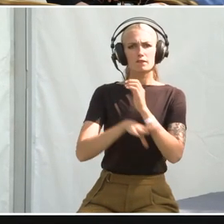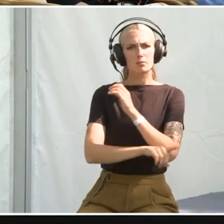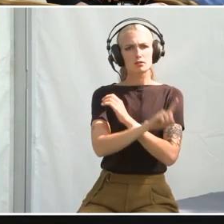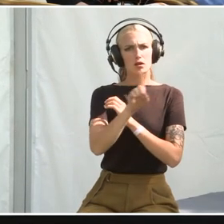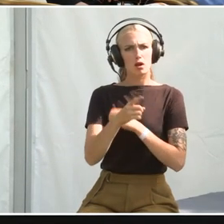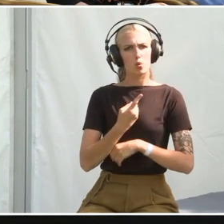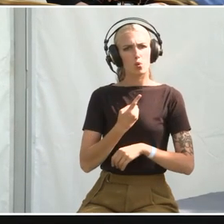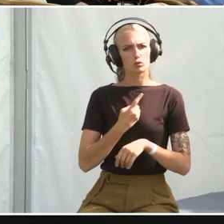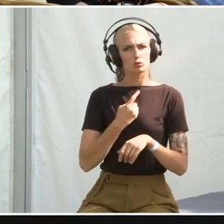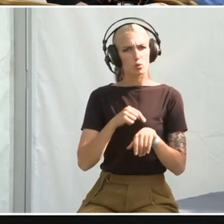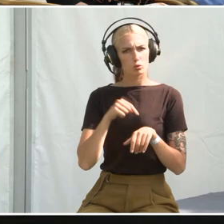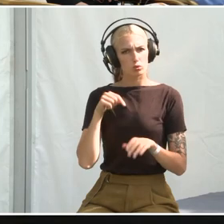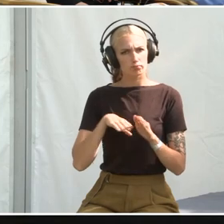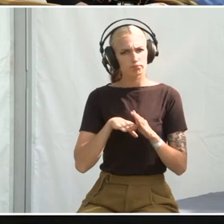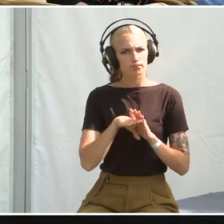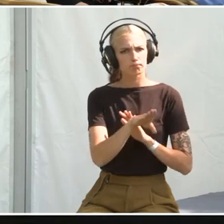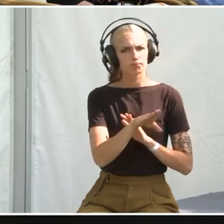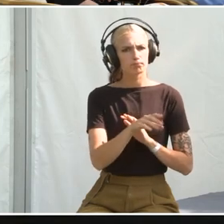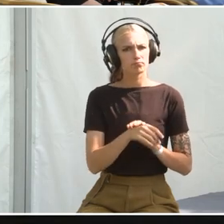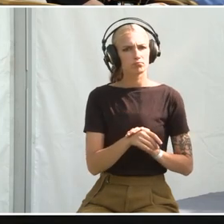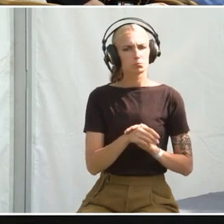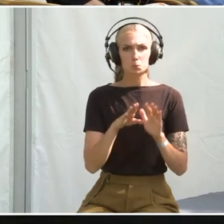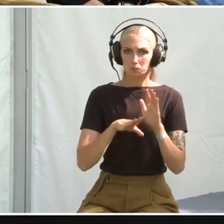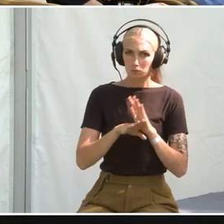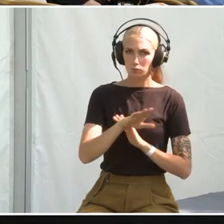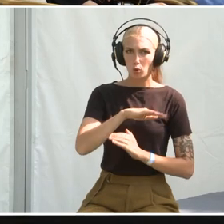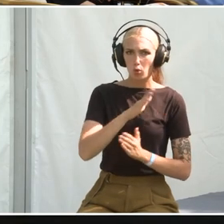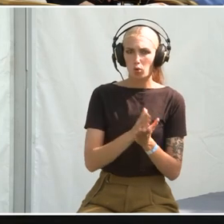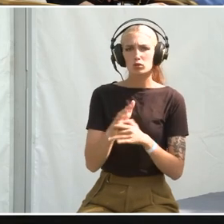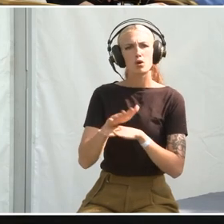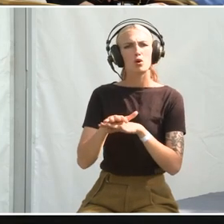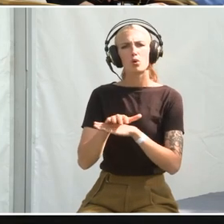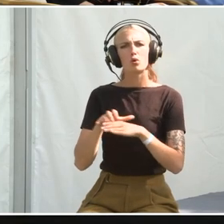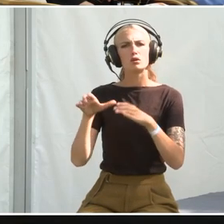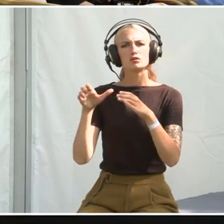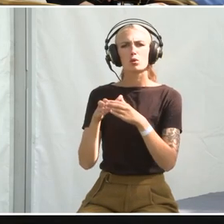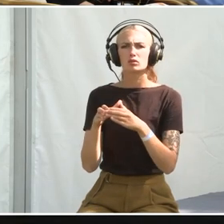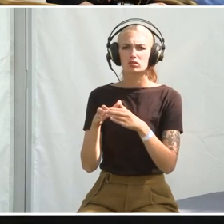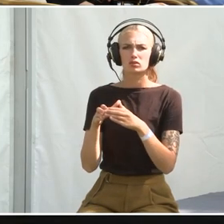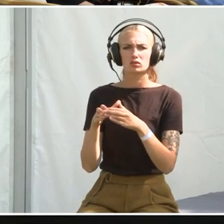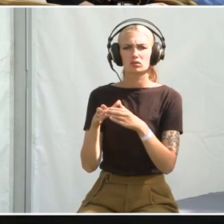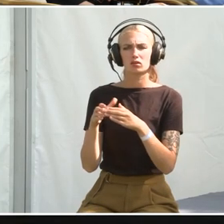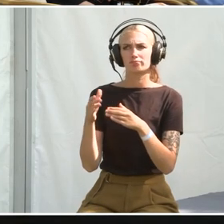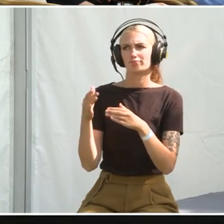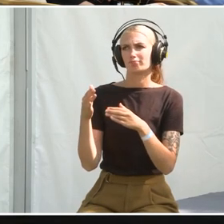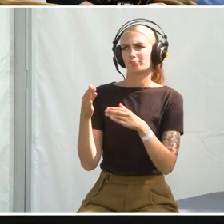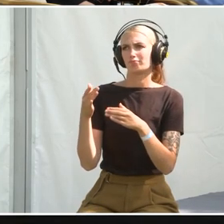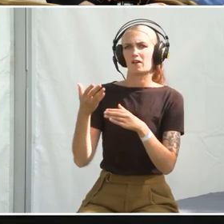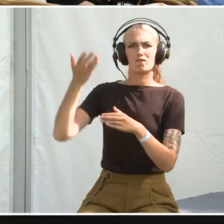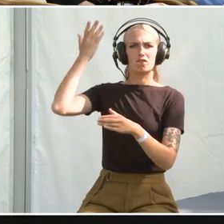if it's been increasing, then what did the society do differently in the past when maybe there was less